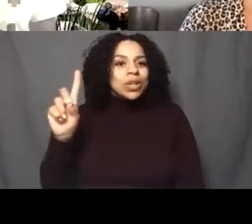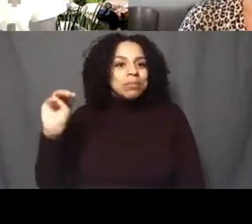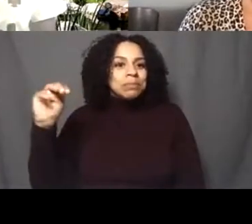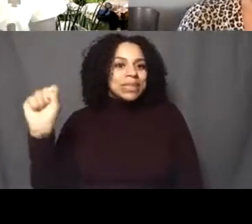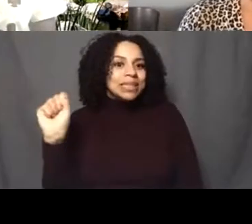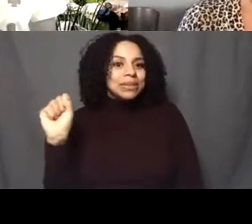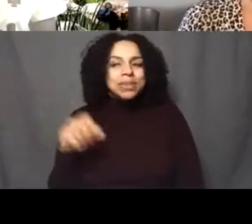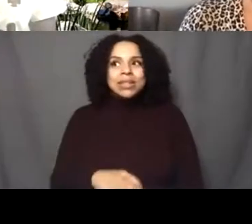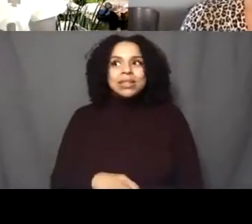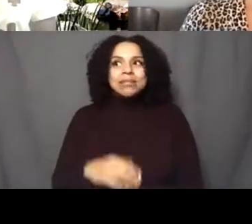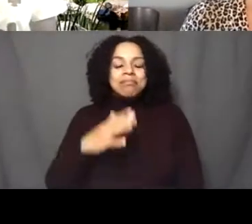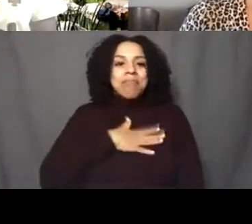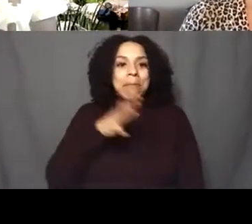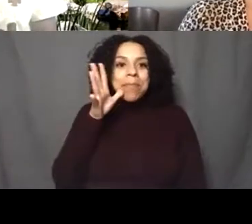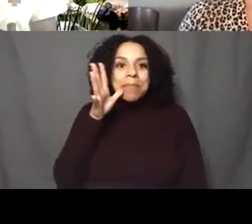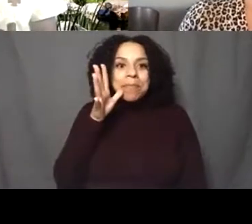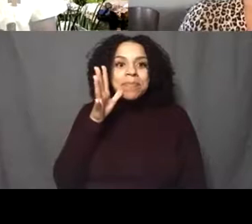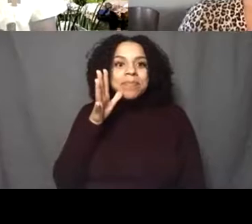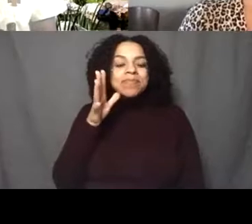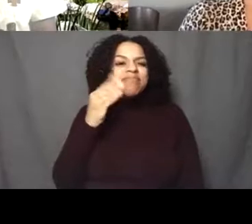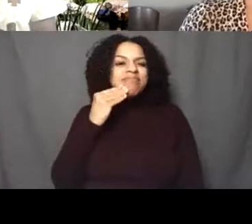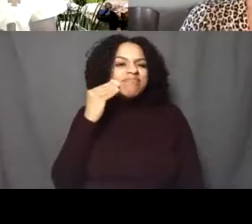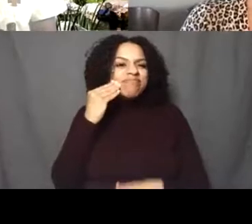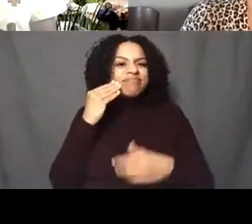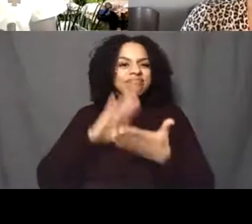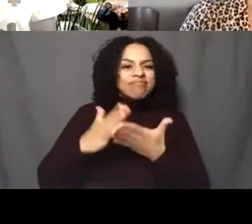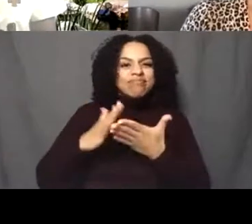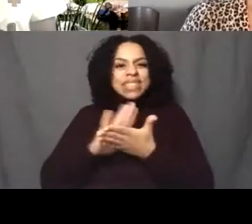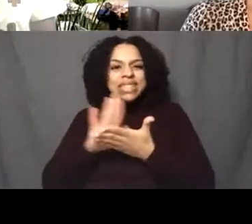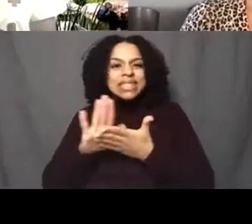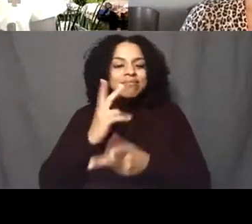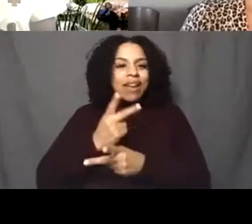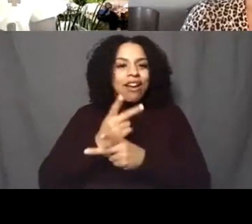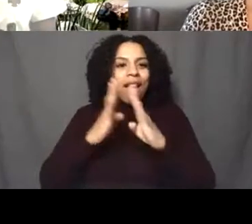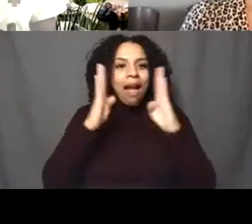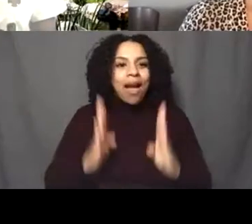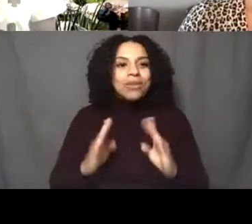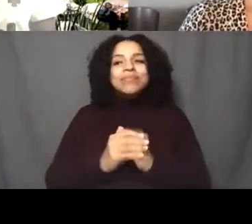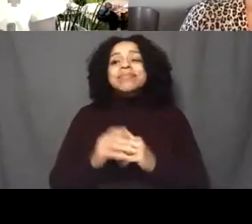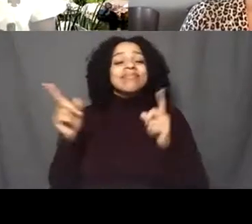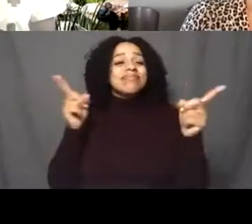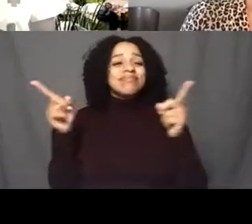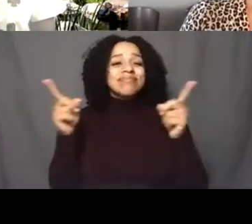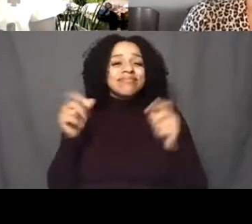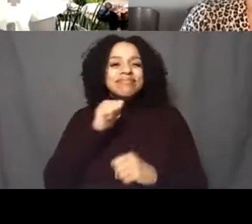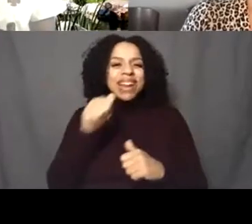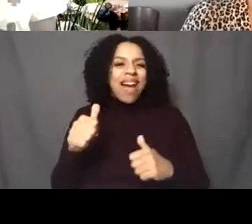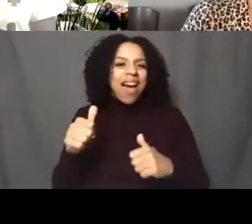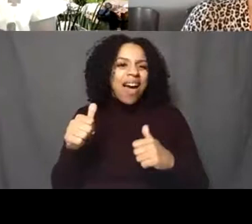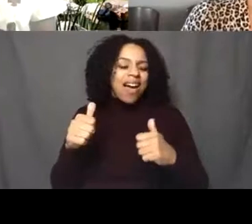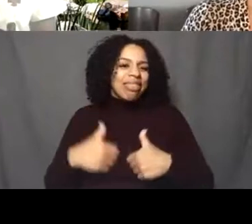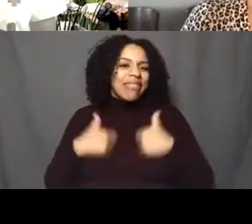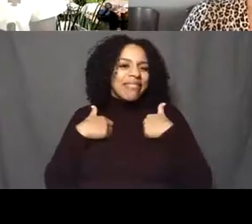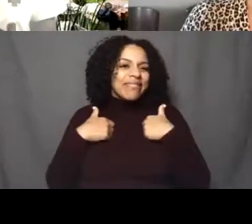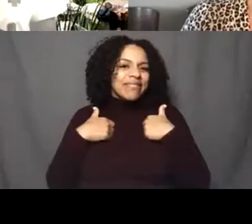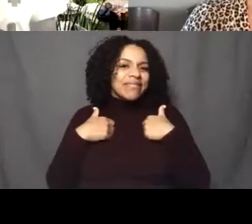distance between that. Neither one of them even lived to see me work at the New York Times. And I have to spend my life really repaying the